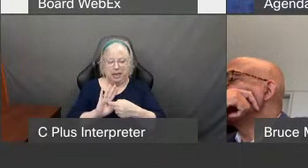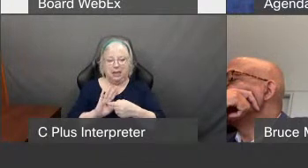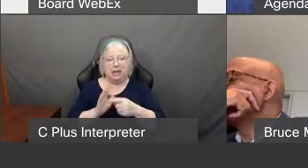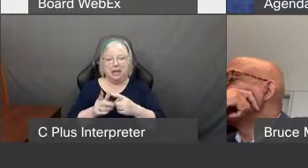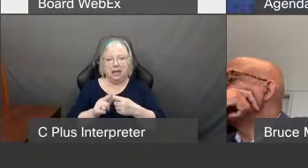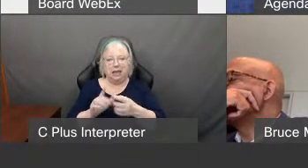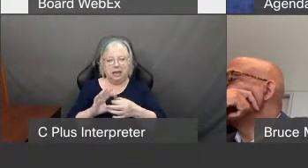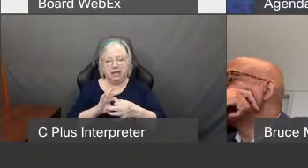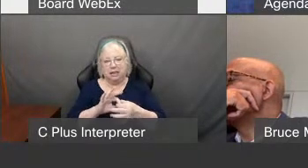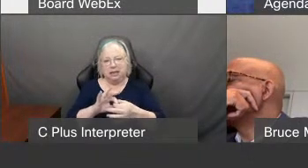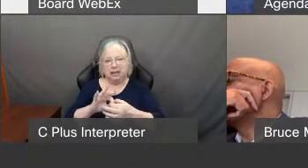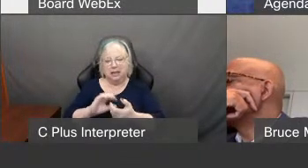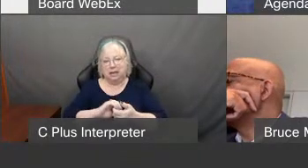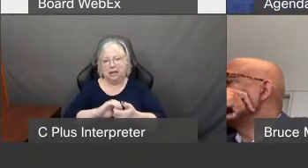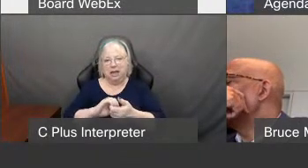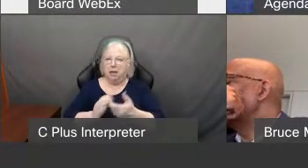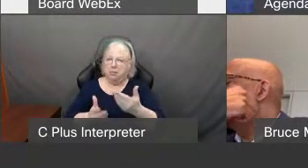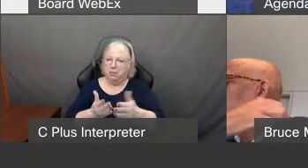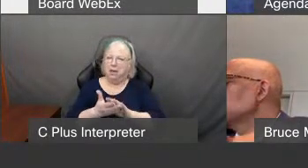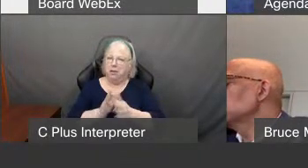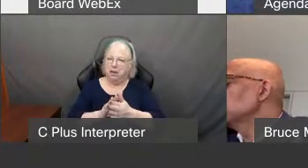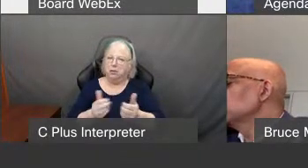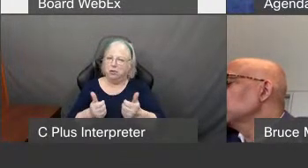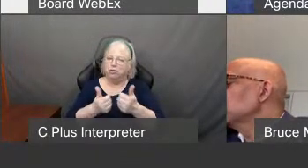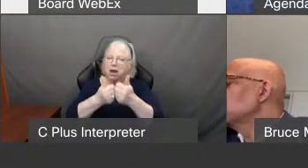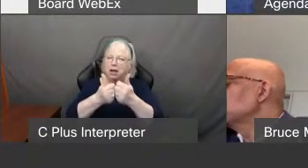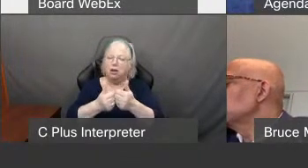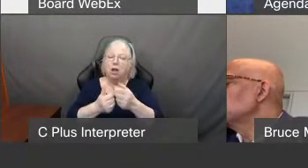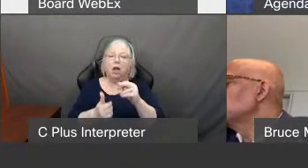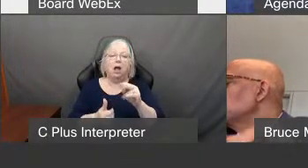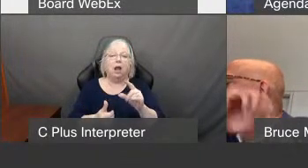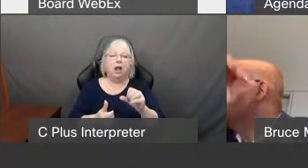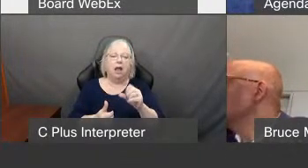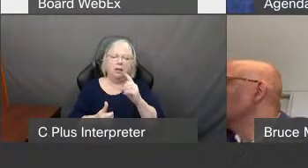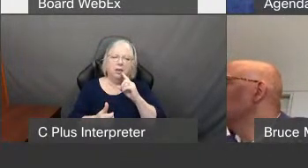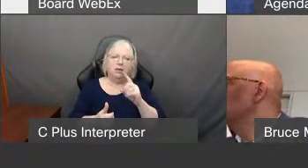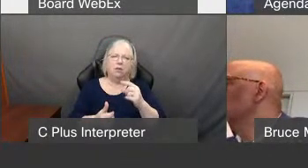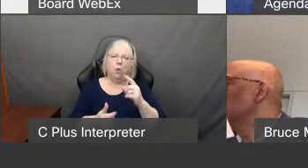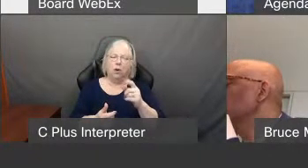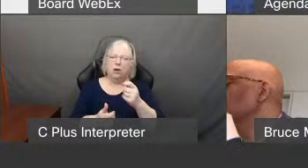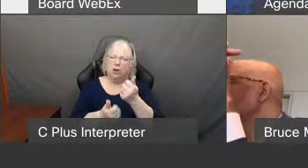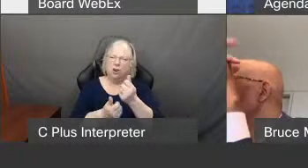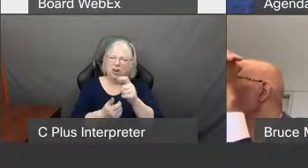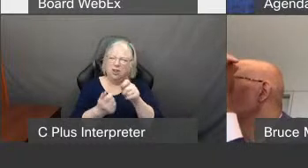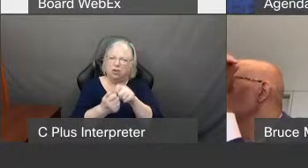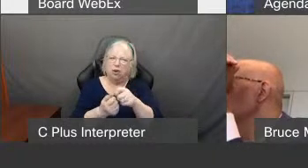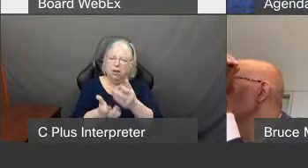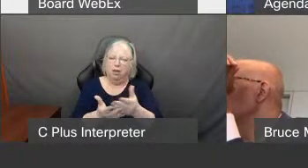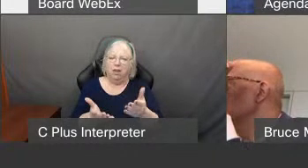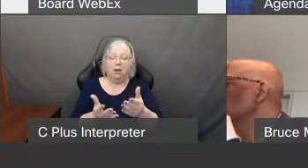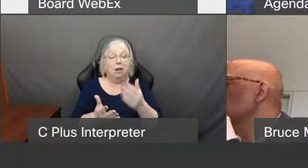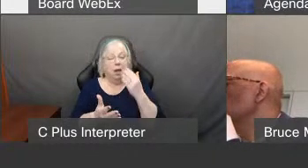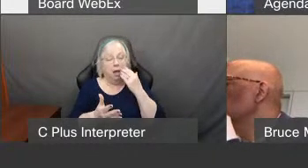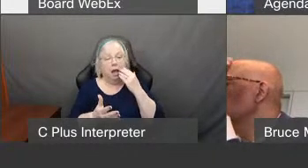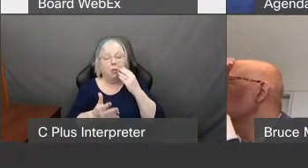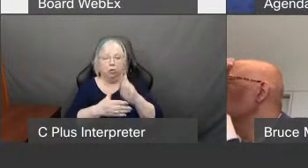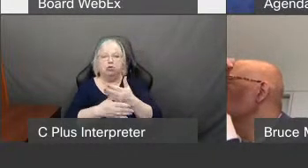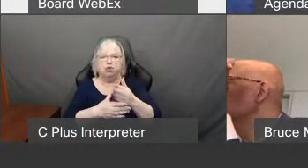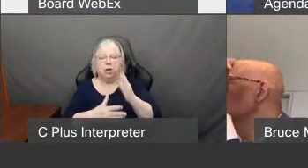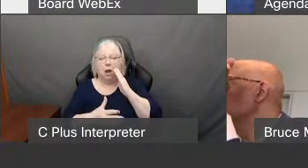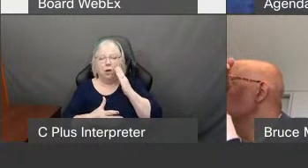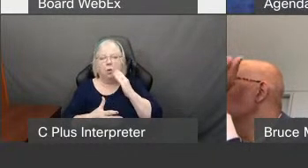collaboration may be a challenge unless it's for certain things. I would share with you, I know there's been collaboration